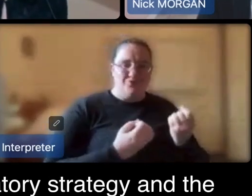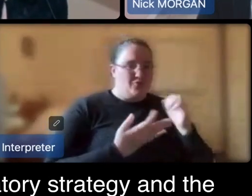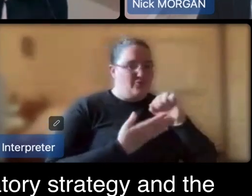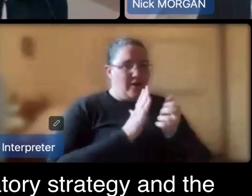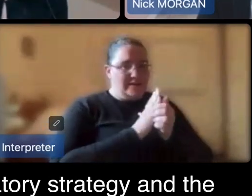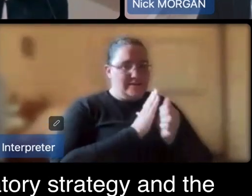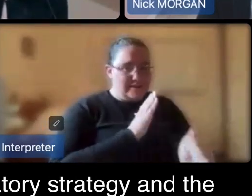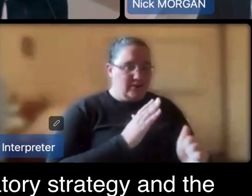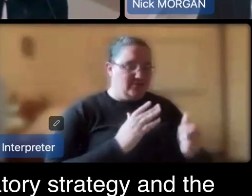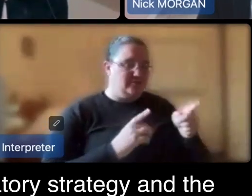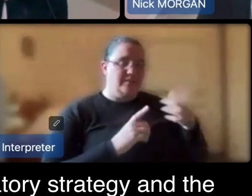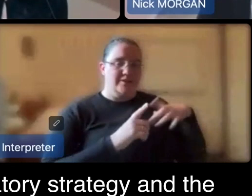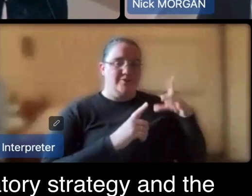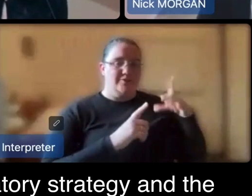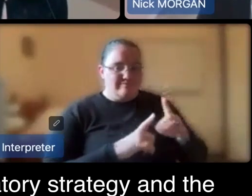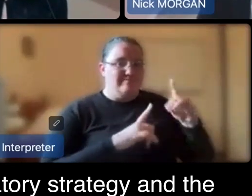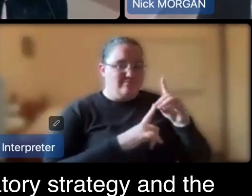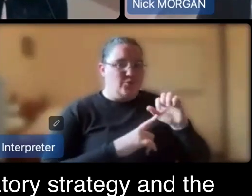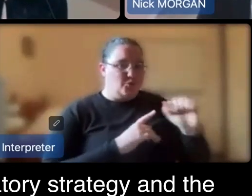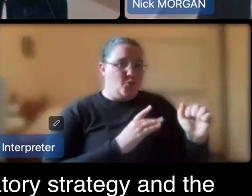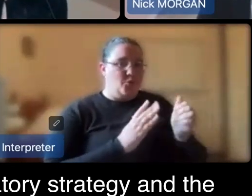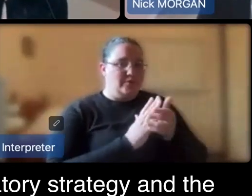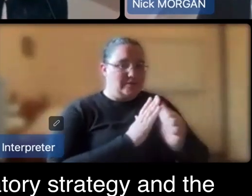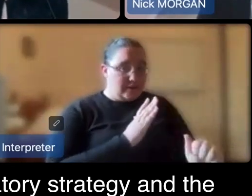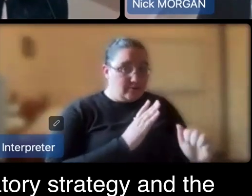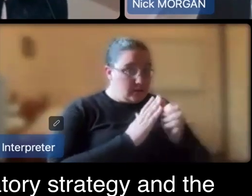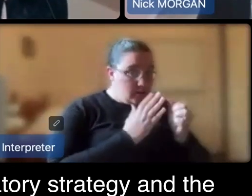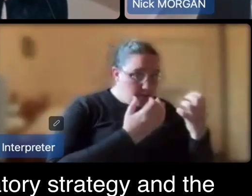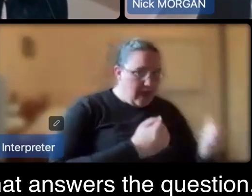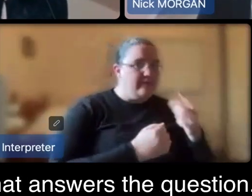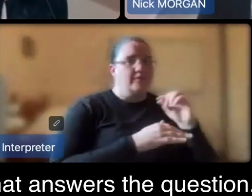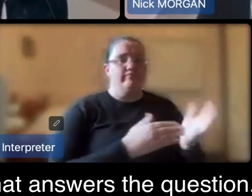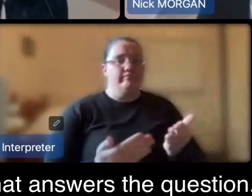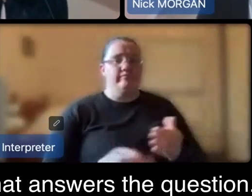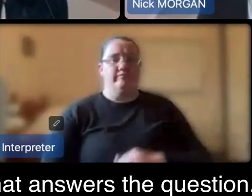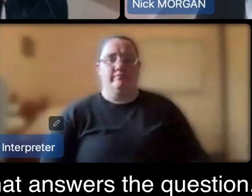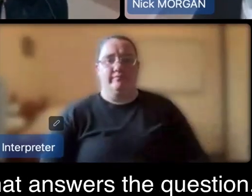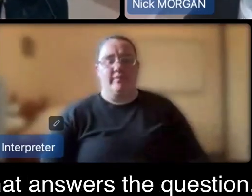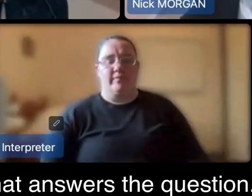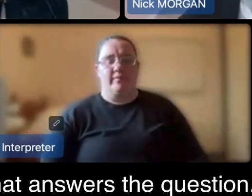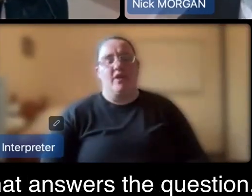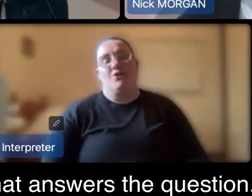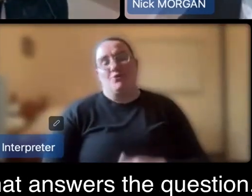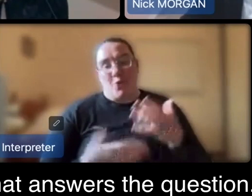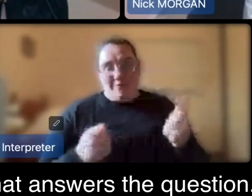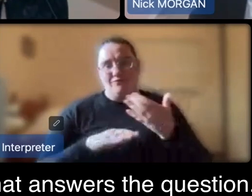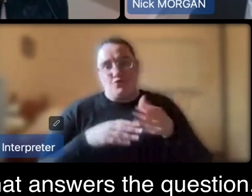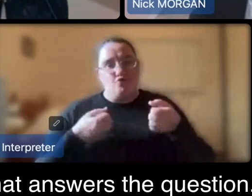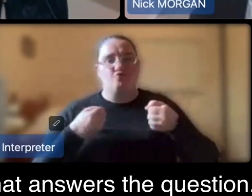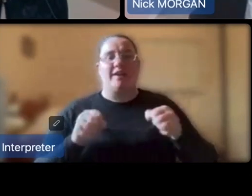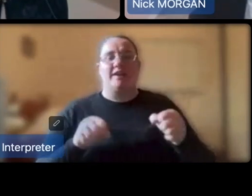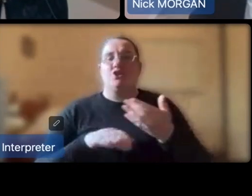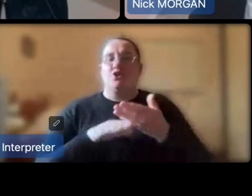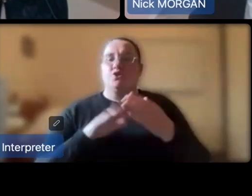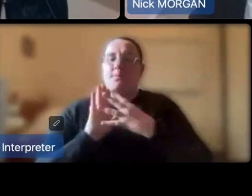So it's that's what the regulatory strategy is. And the model is designed to do. I hope that answers